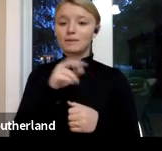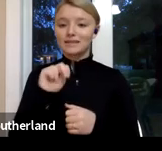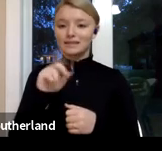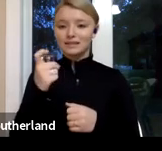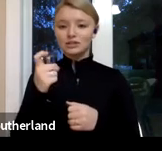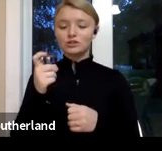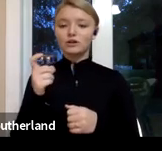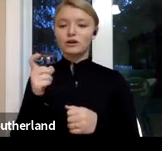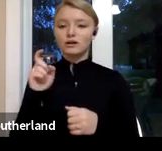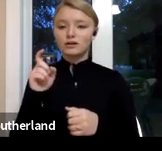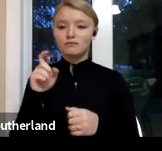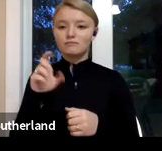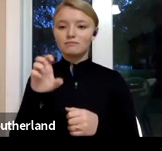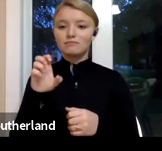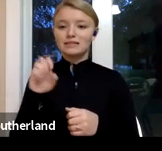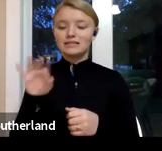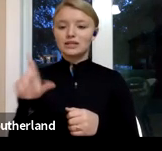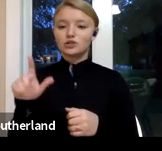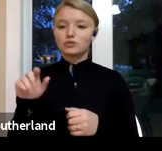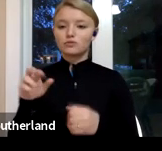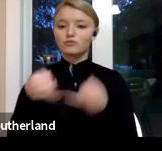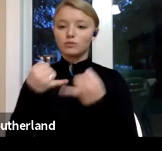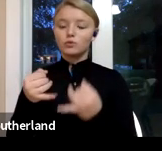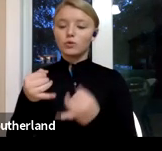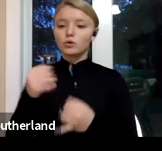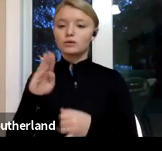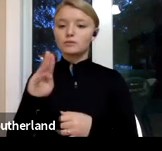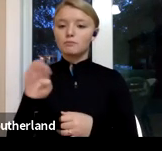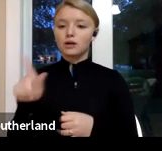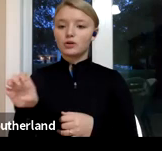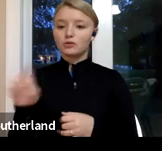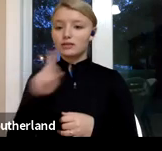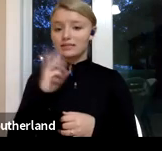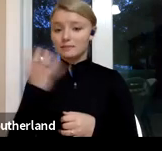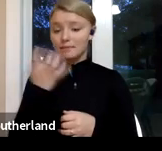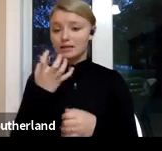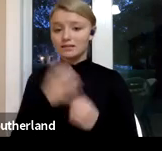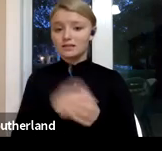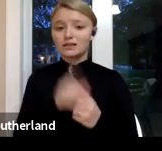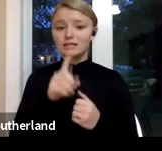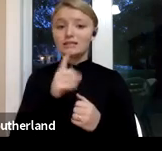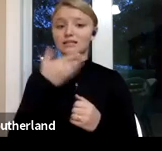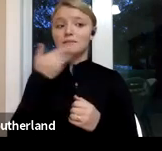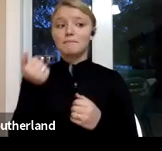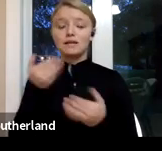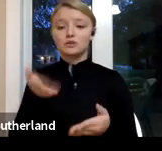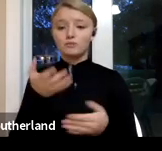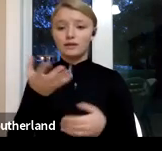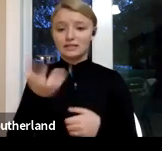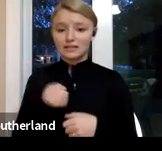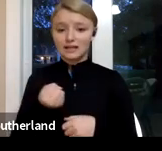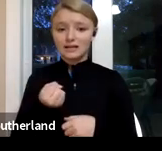Rewards Bundle, it's amazing. Mm-hmm. This is the best way to get it if you're going to do Ningxia